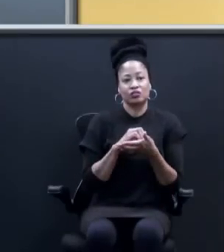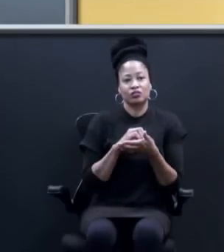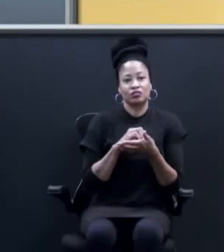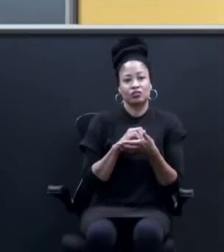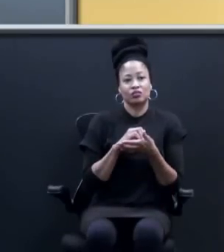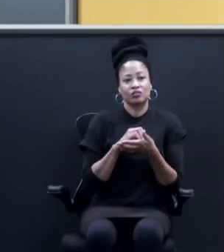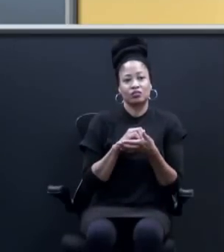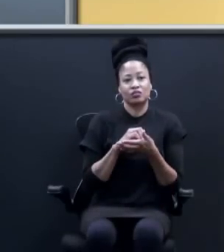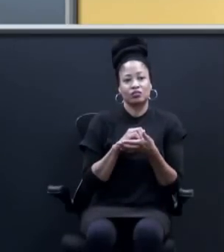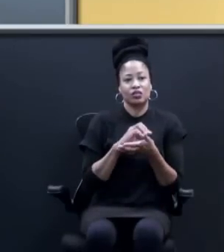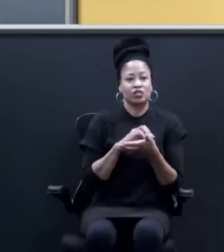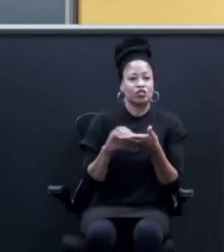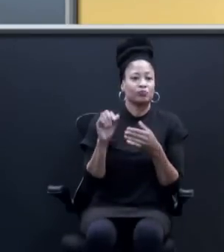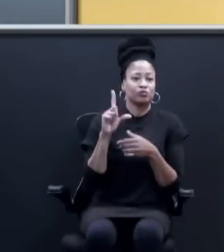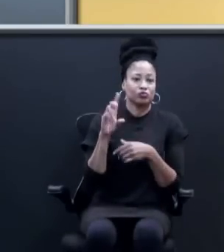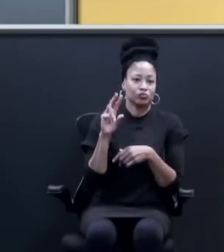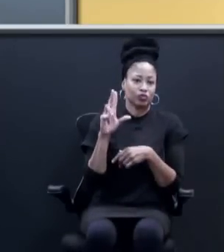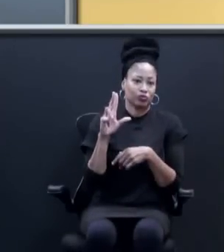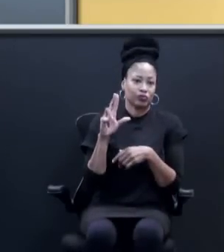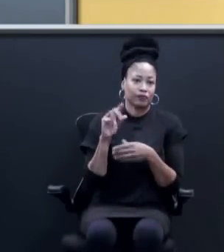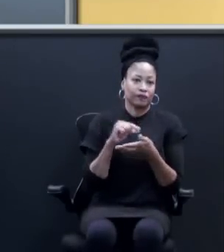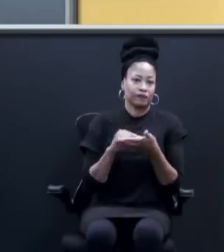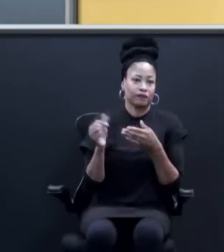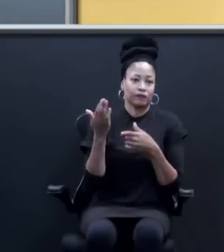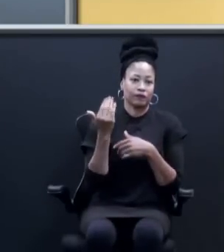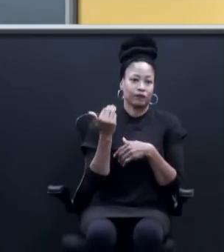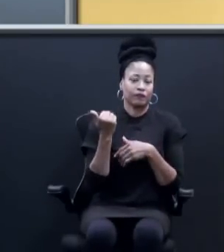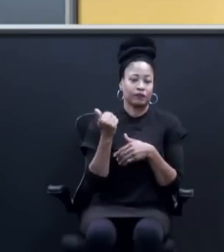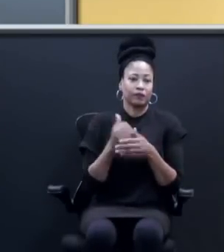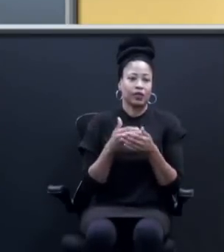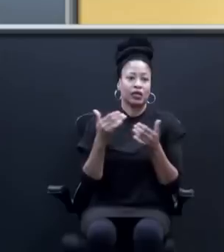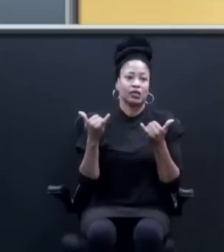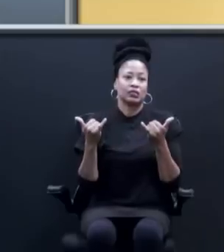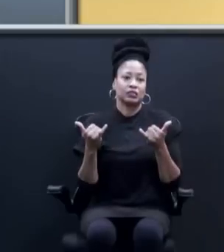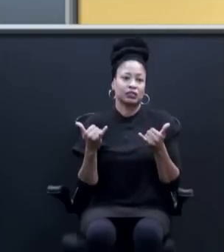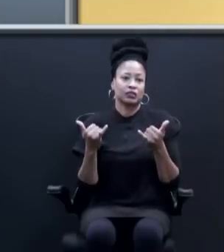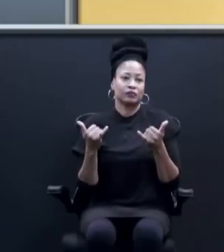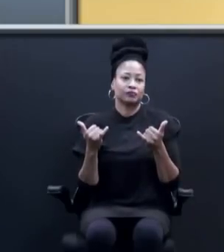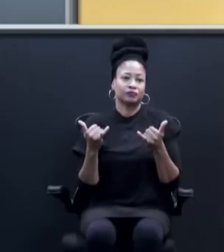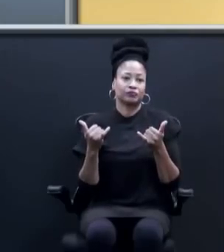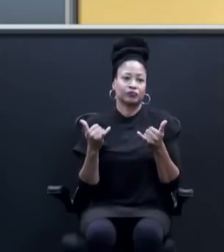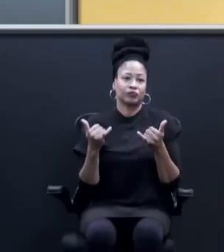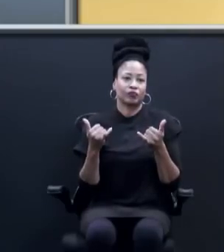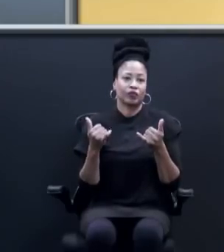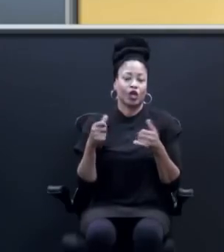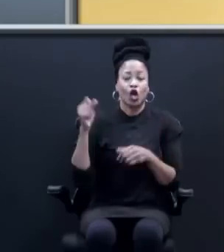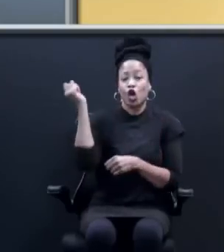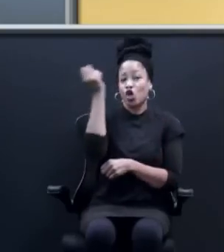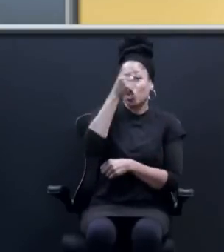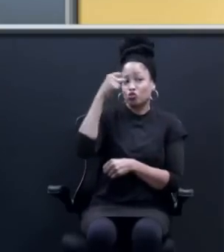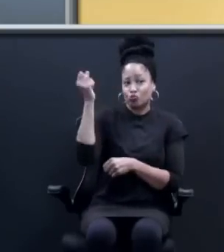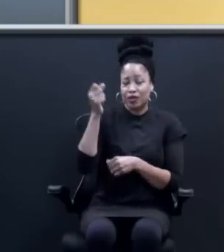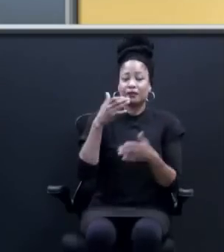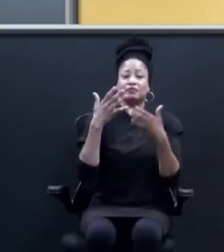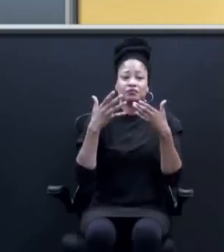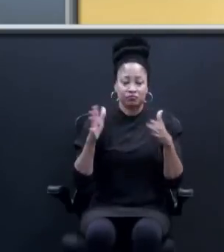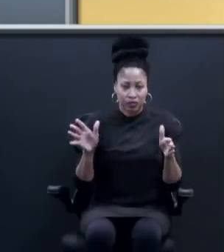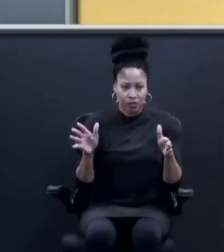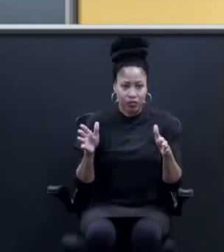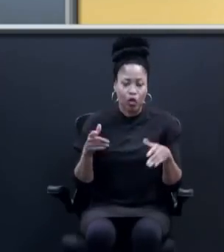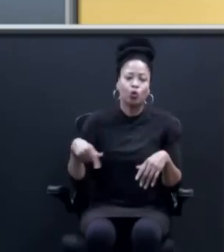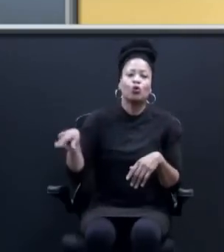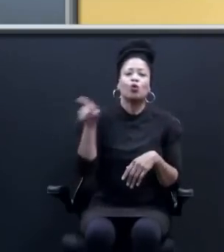15. Leviticus 23 and verse 15. Now, we done made that a wave share, and we know what it means. And to